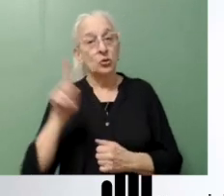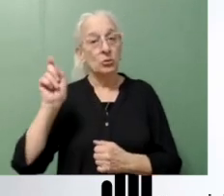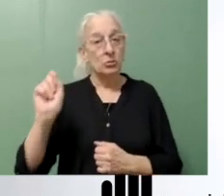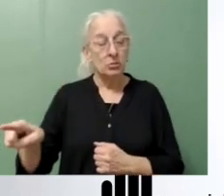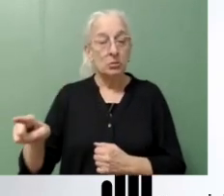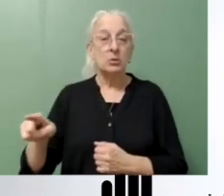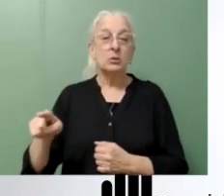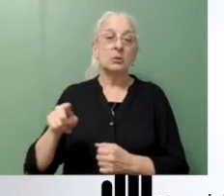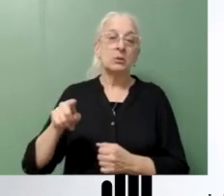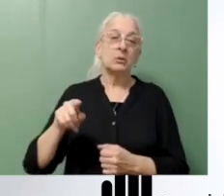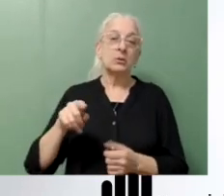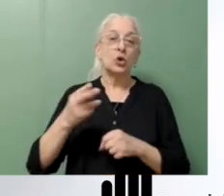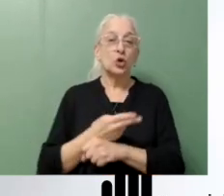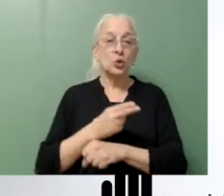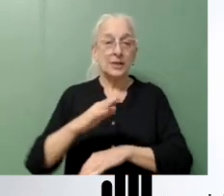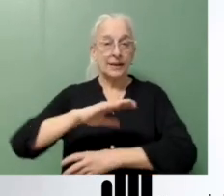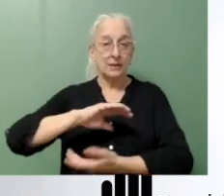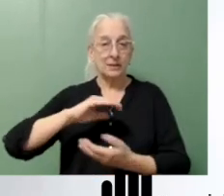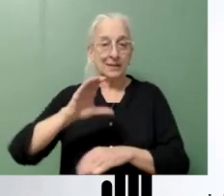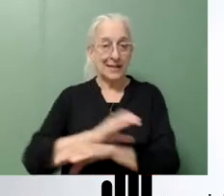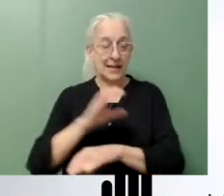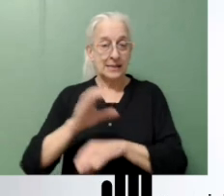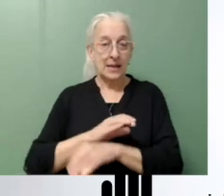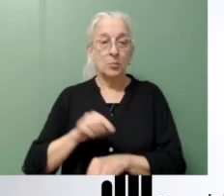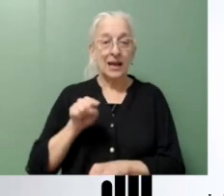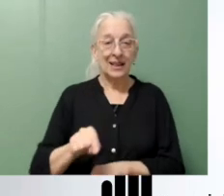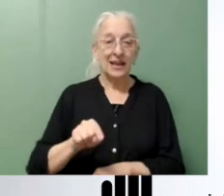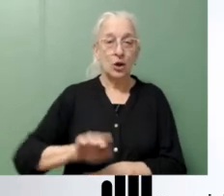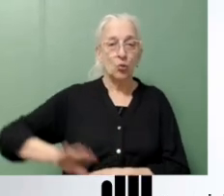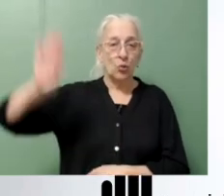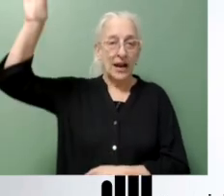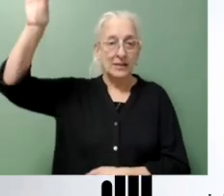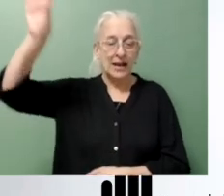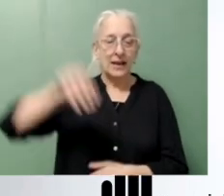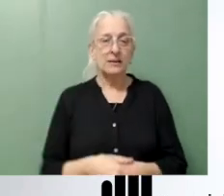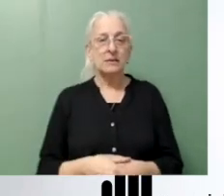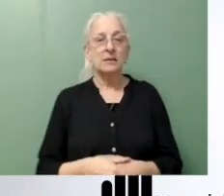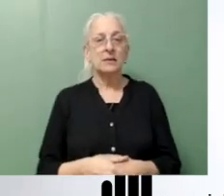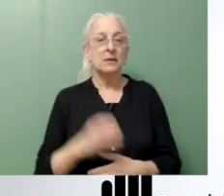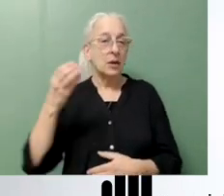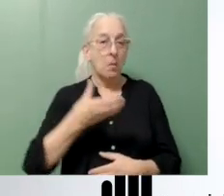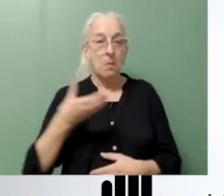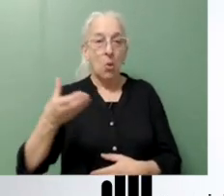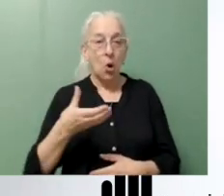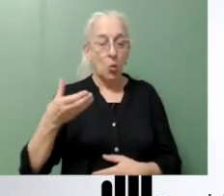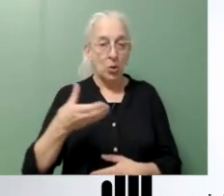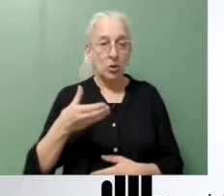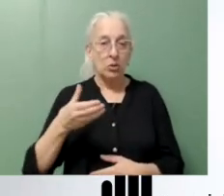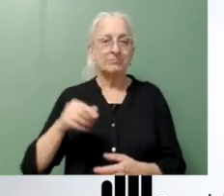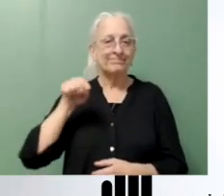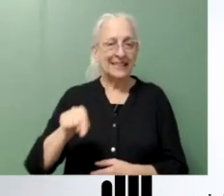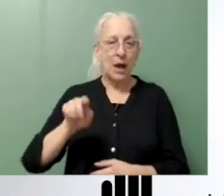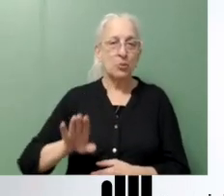using Zoom desktop, click Raise Hand under the Participants tab. If you're using Zoom Mobile, tap Raise Hand in the More